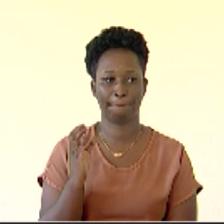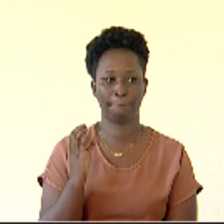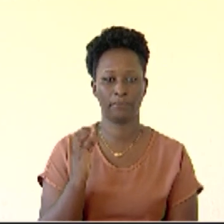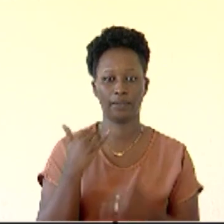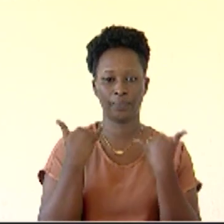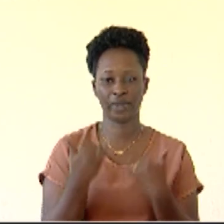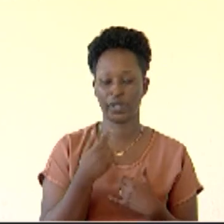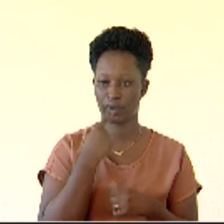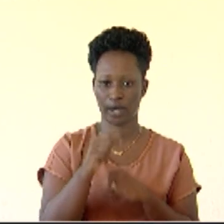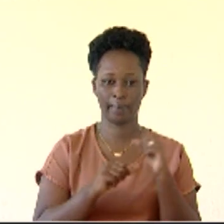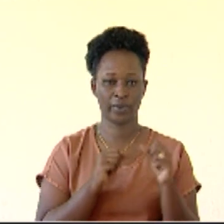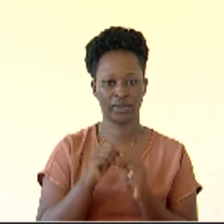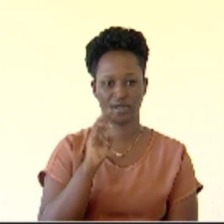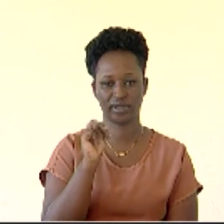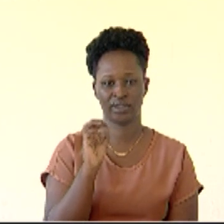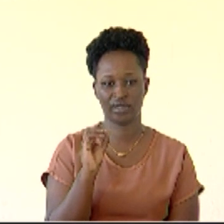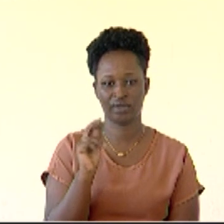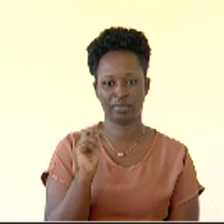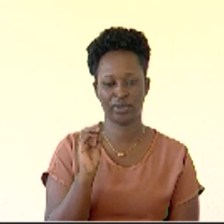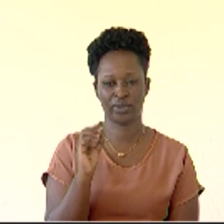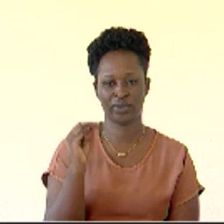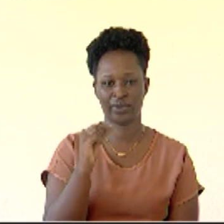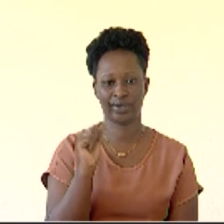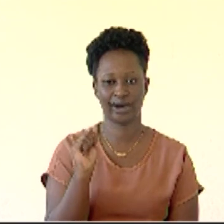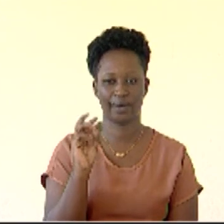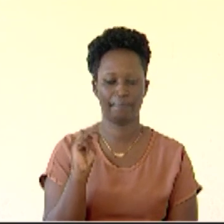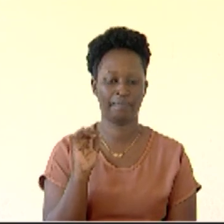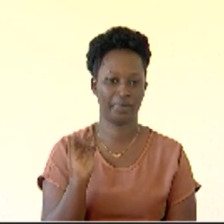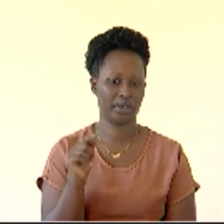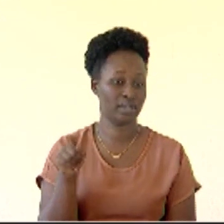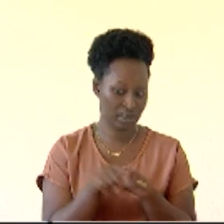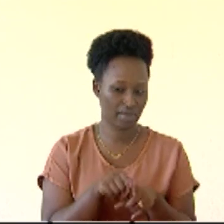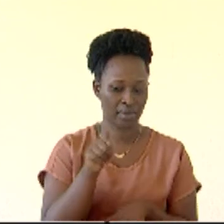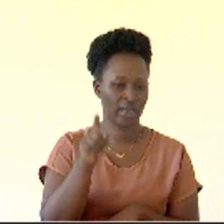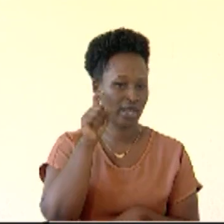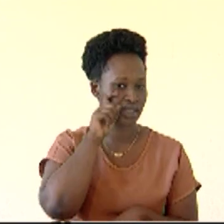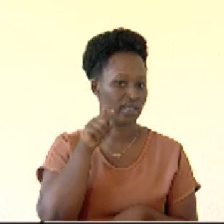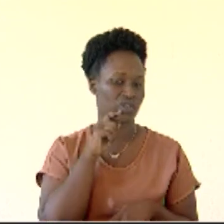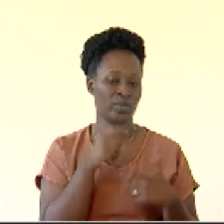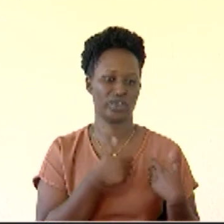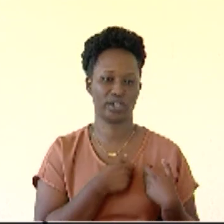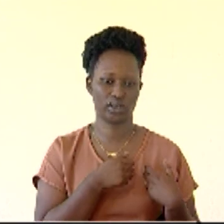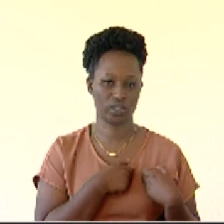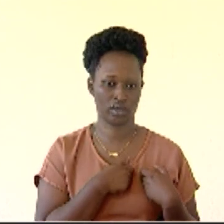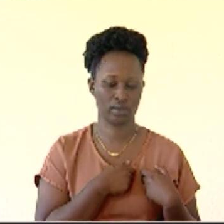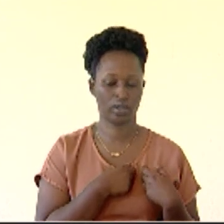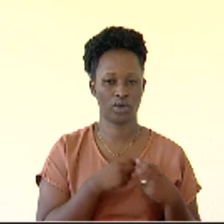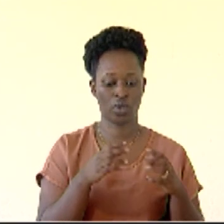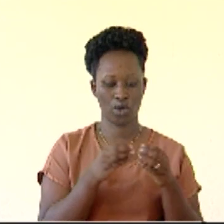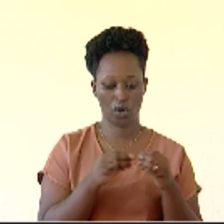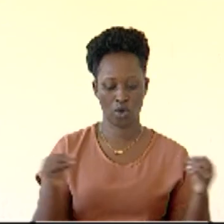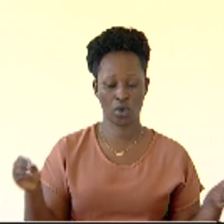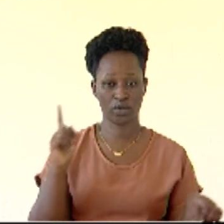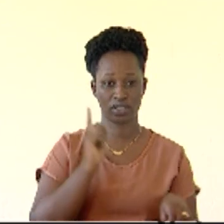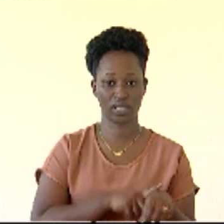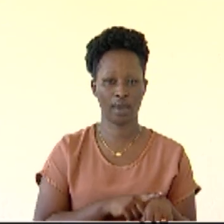let's talk about monogamy. This is another what you call sexual relationship. This is a long-term relationship between a man and a